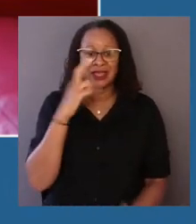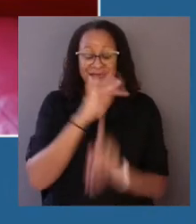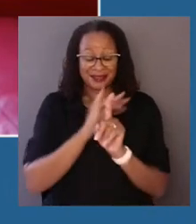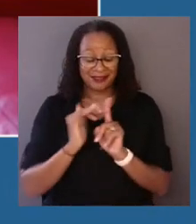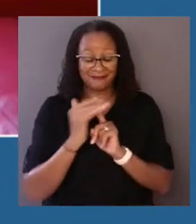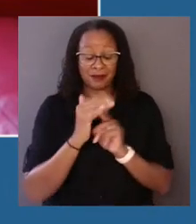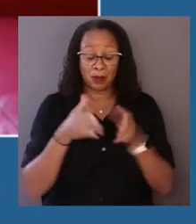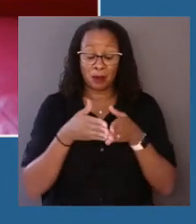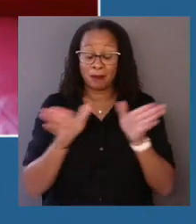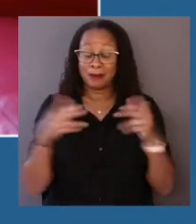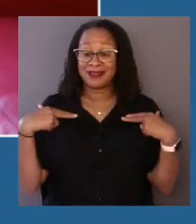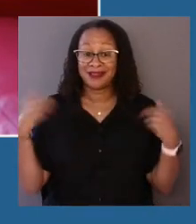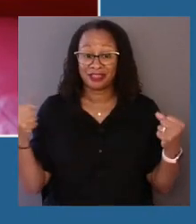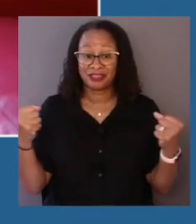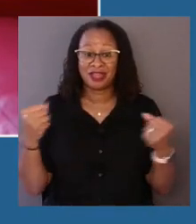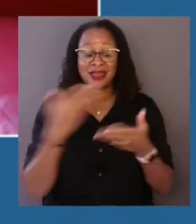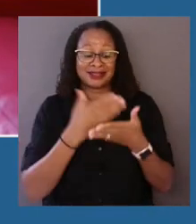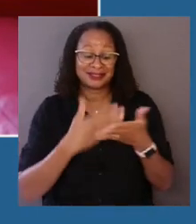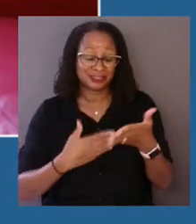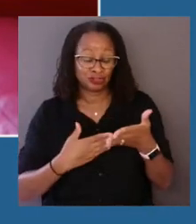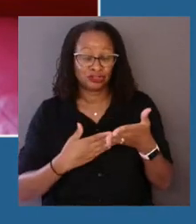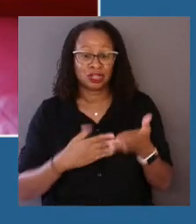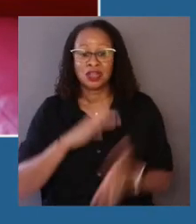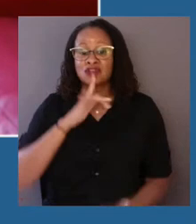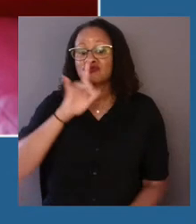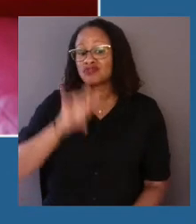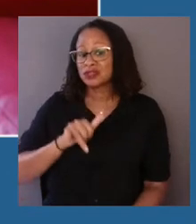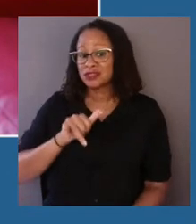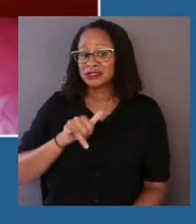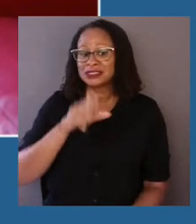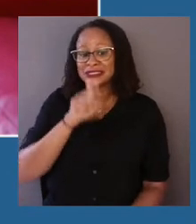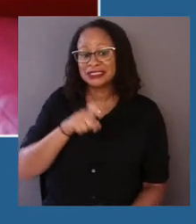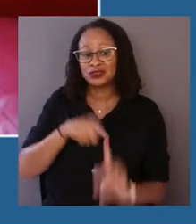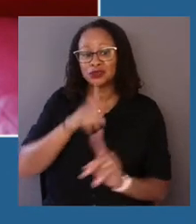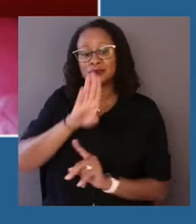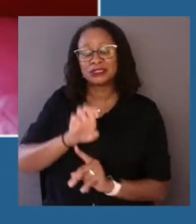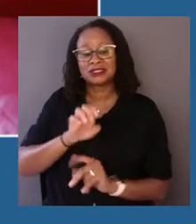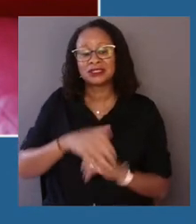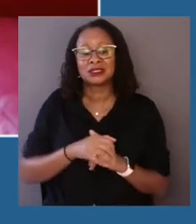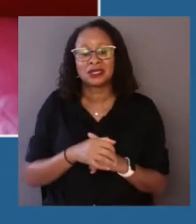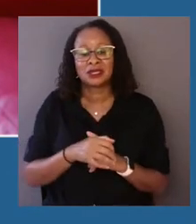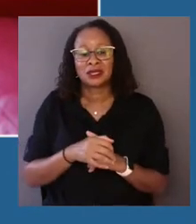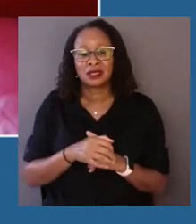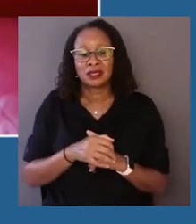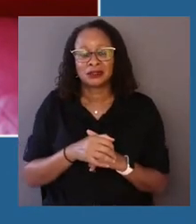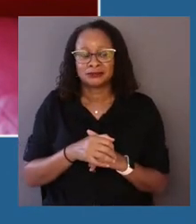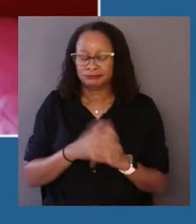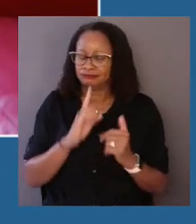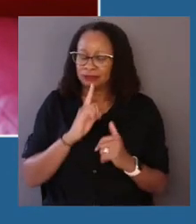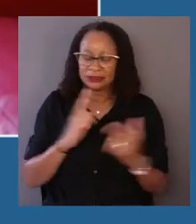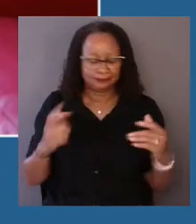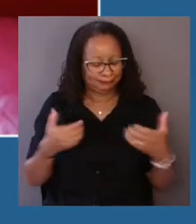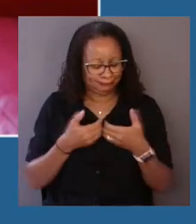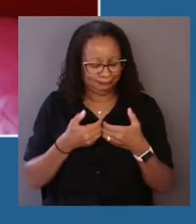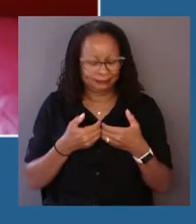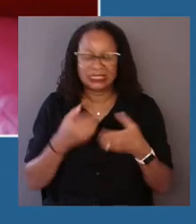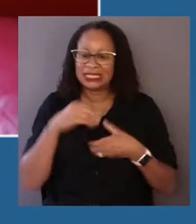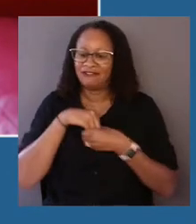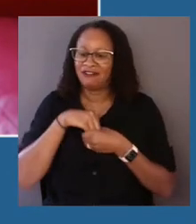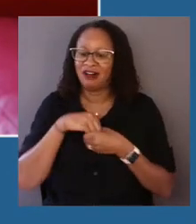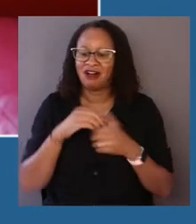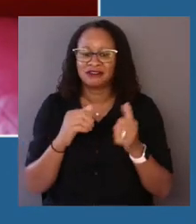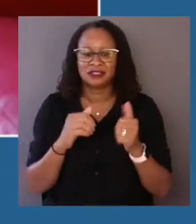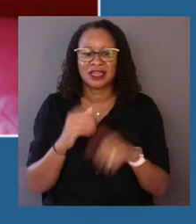health sector really needs to be intricately involved in thinking